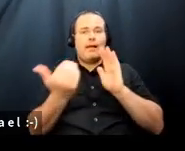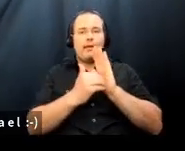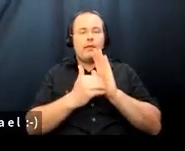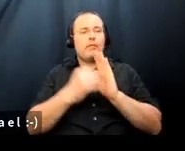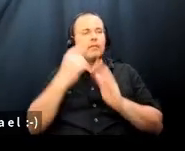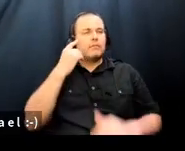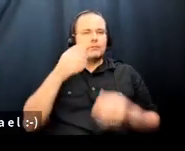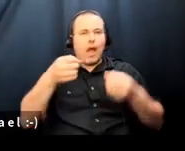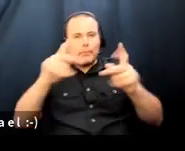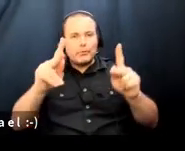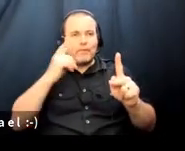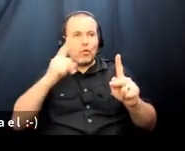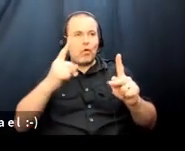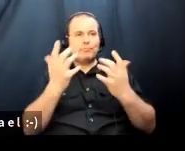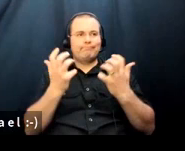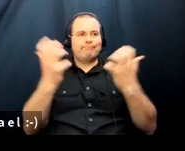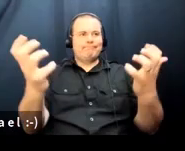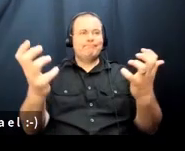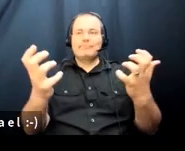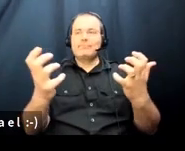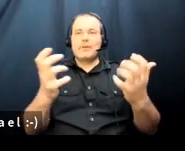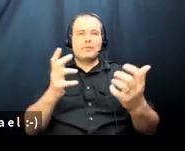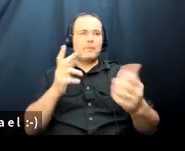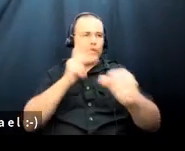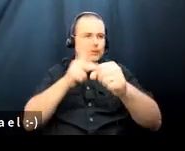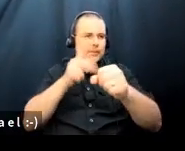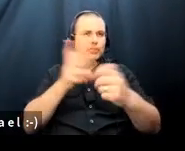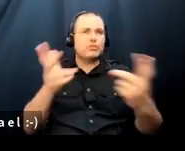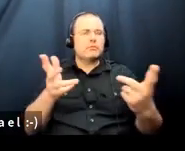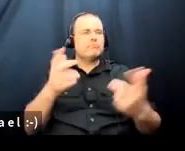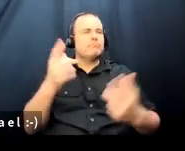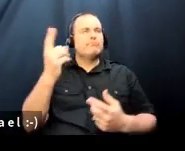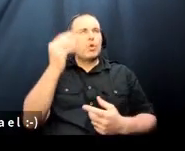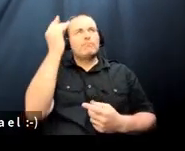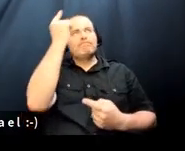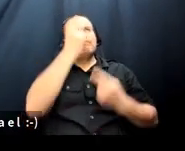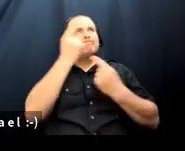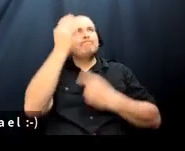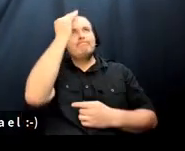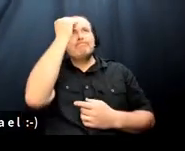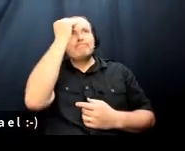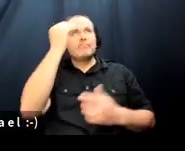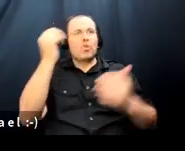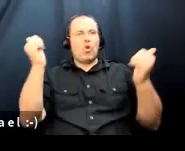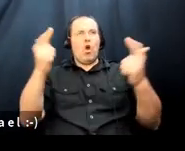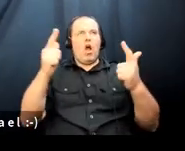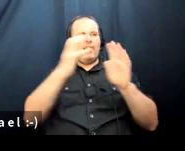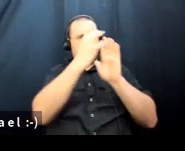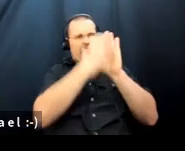audience participation, some things for you to think about, because all of these things relate to brain